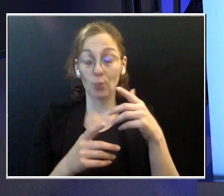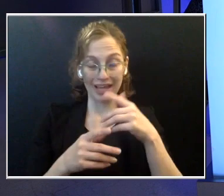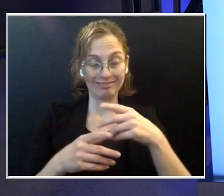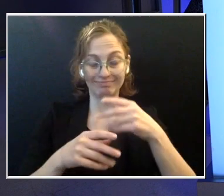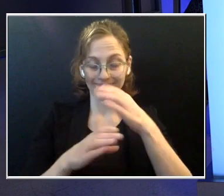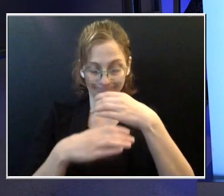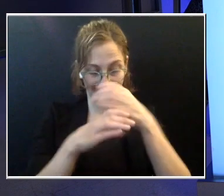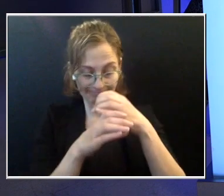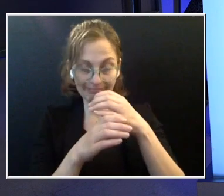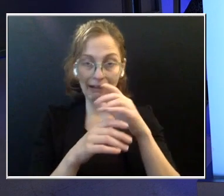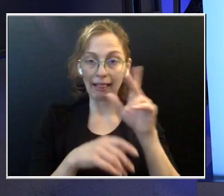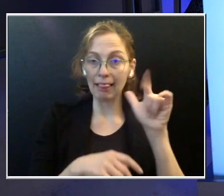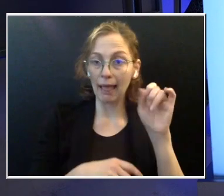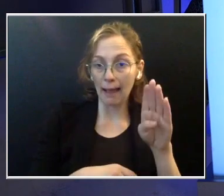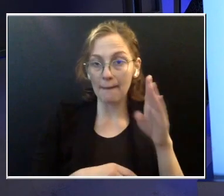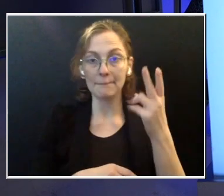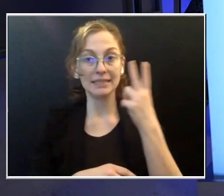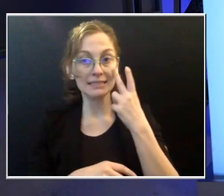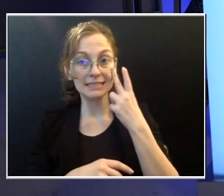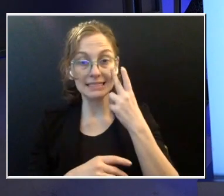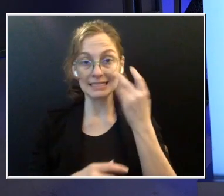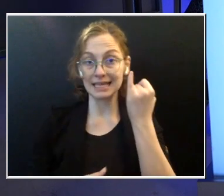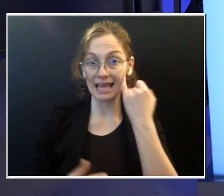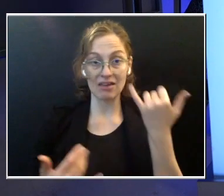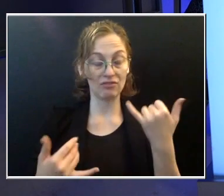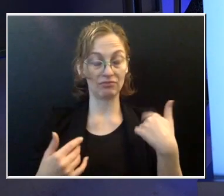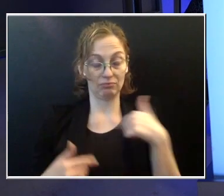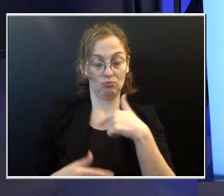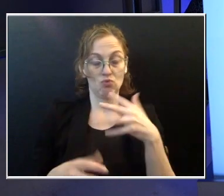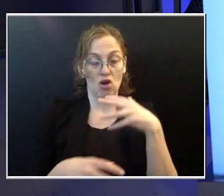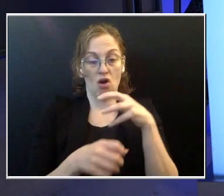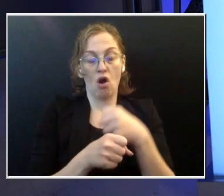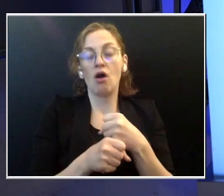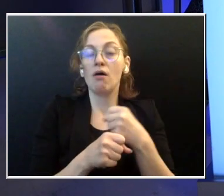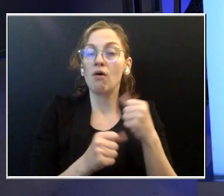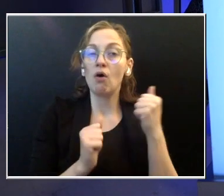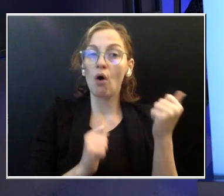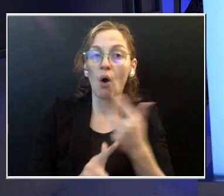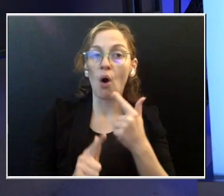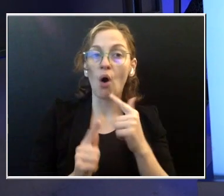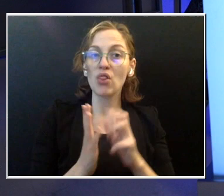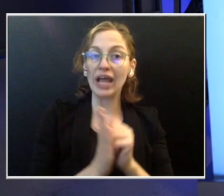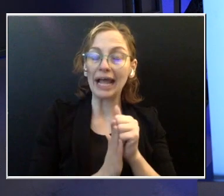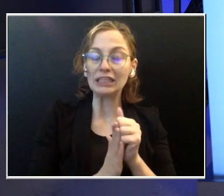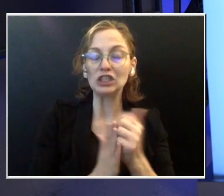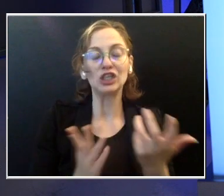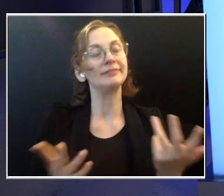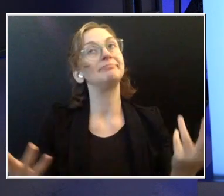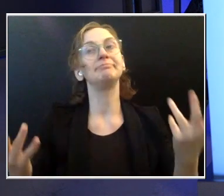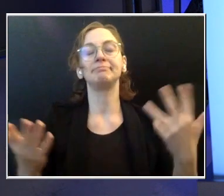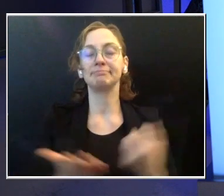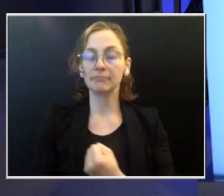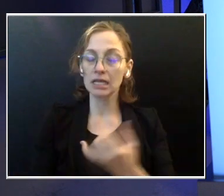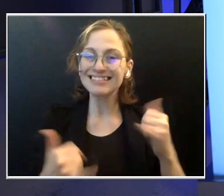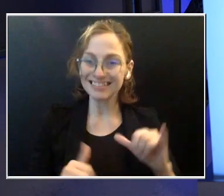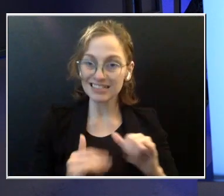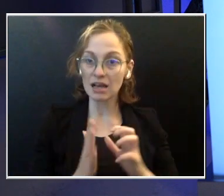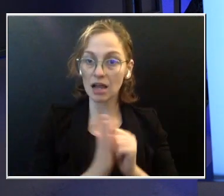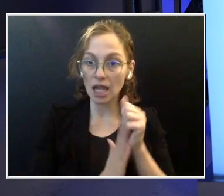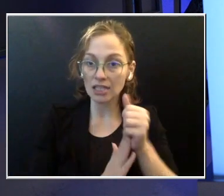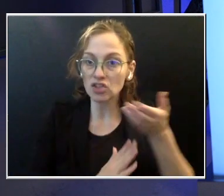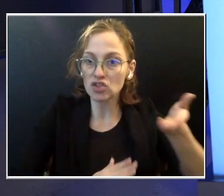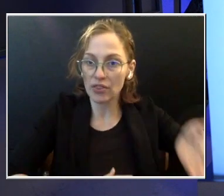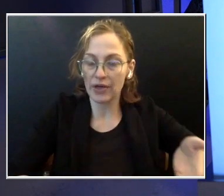because it's so rare, I guess we don't do this all of the time. Does that make it, does that make it harder to detect when you're not doing this on the